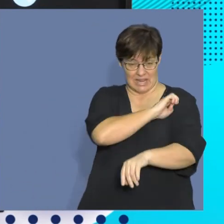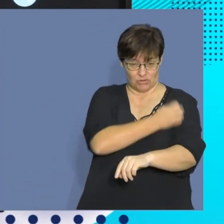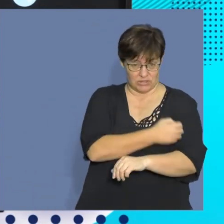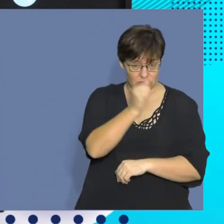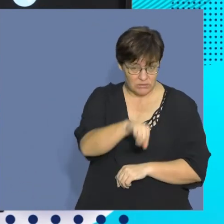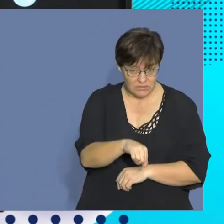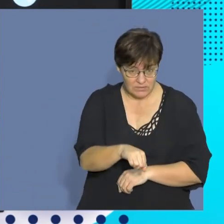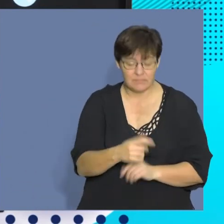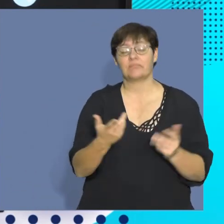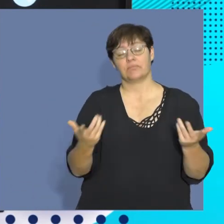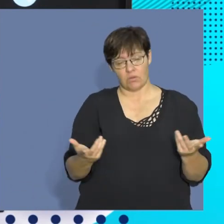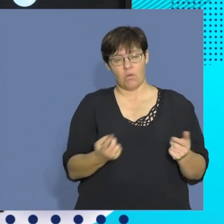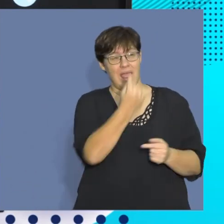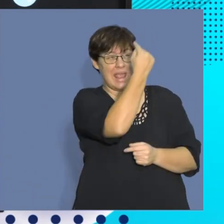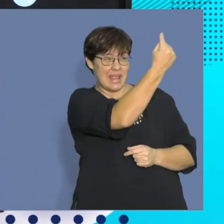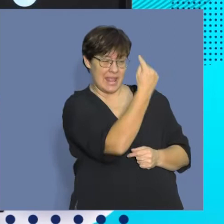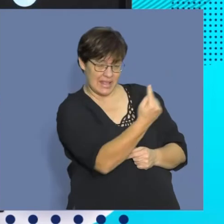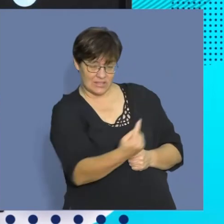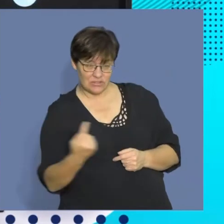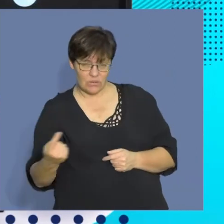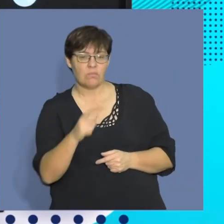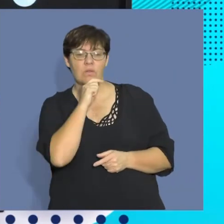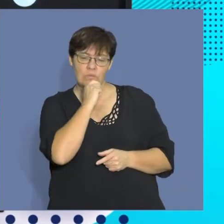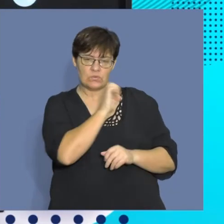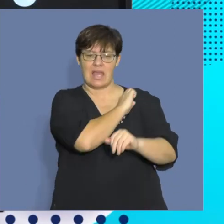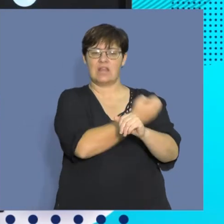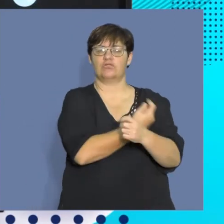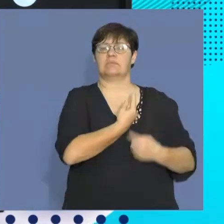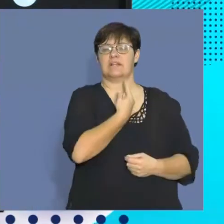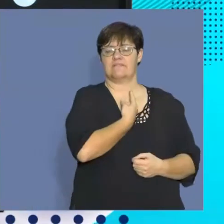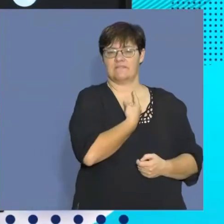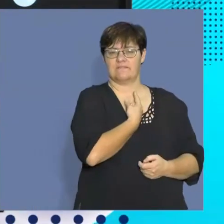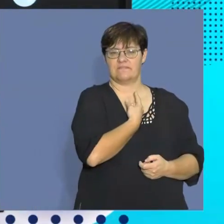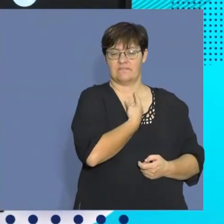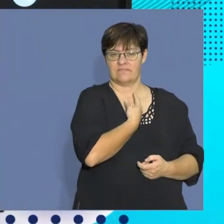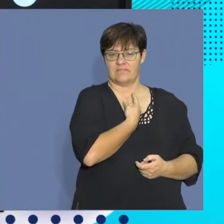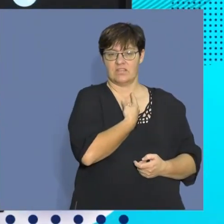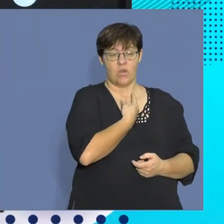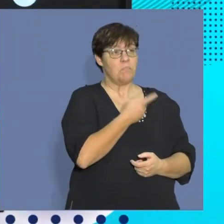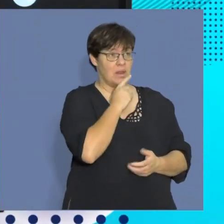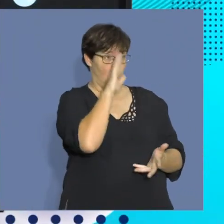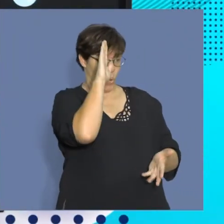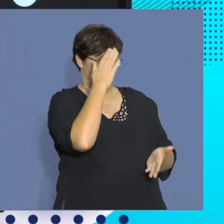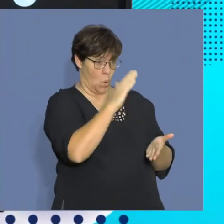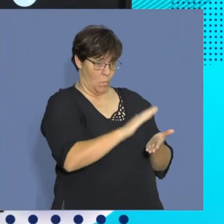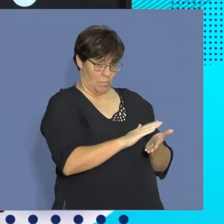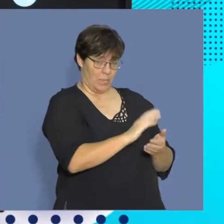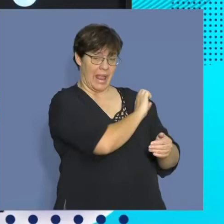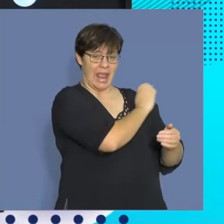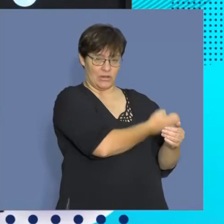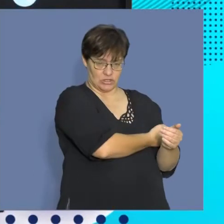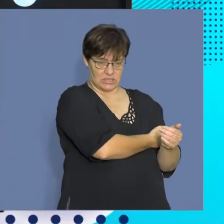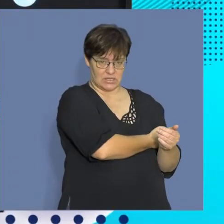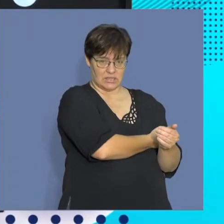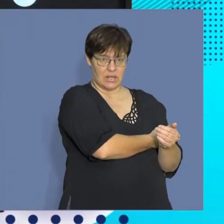reproduction. So the organism at each trophic level is going to use that energy. So they're going to use that